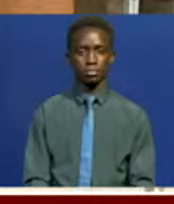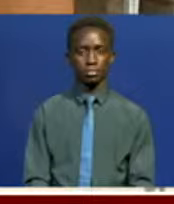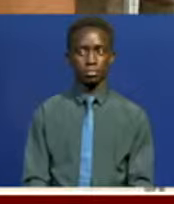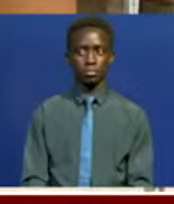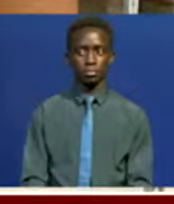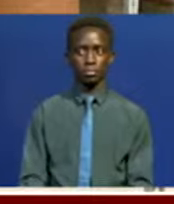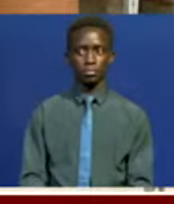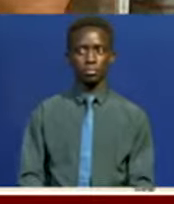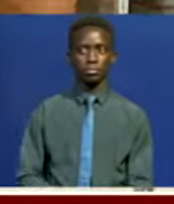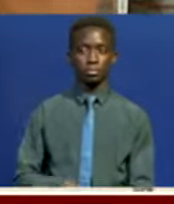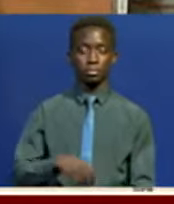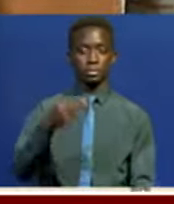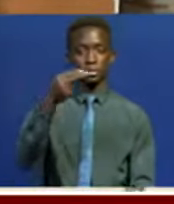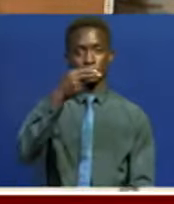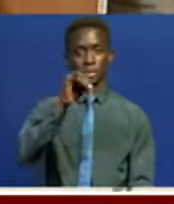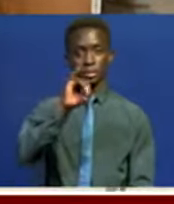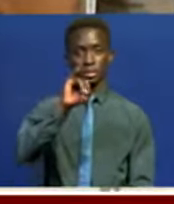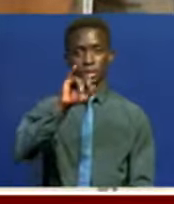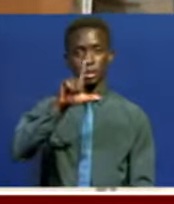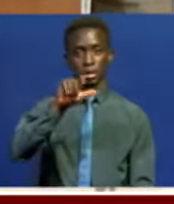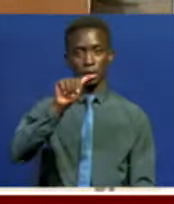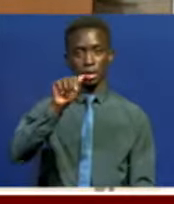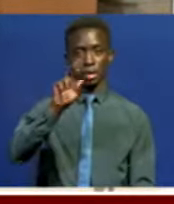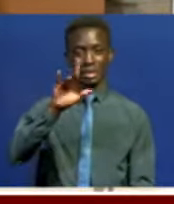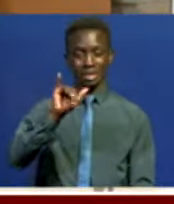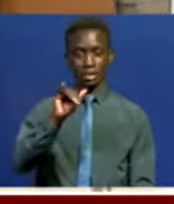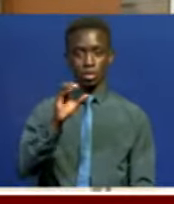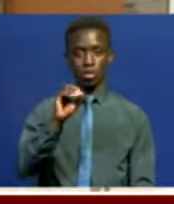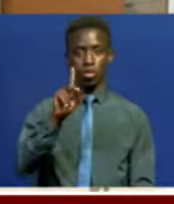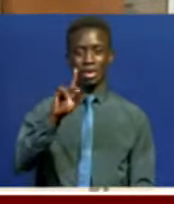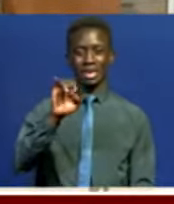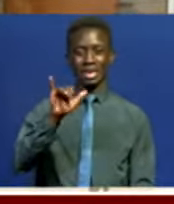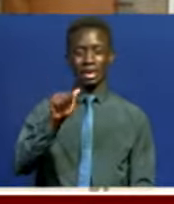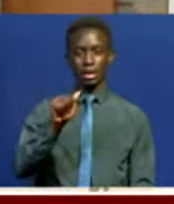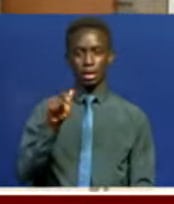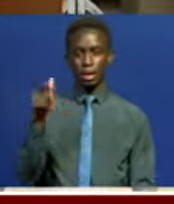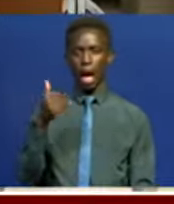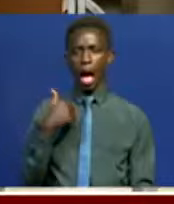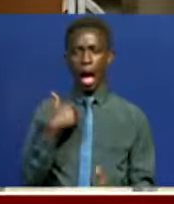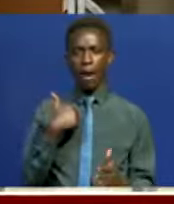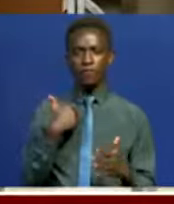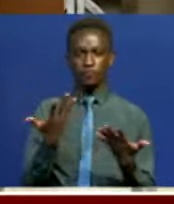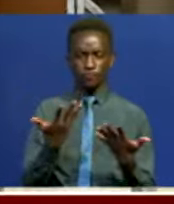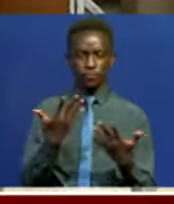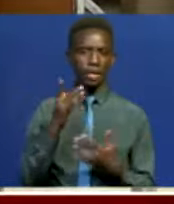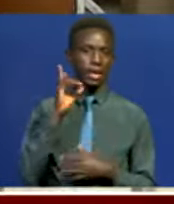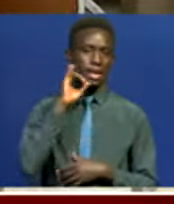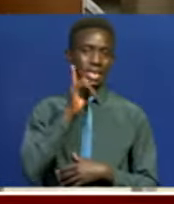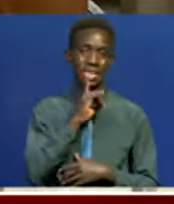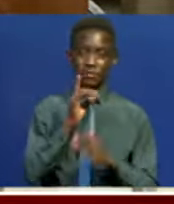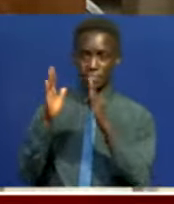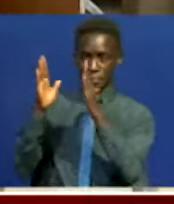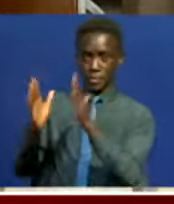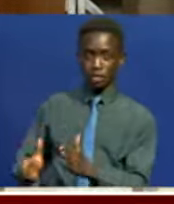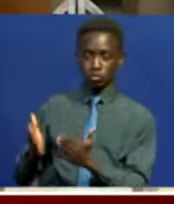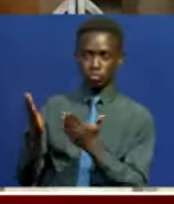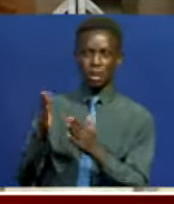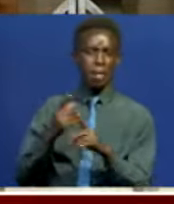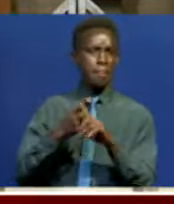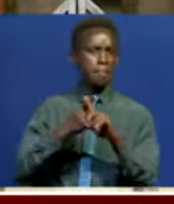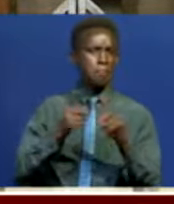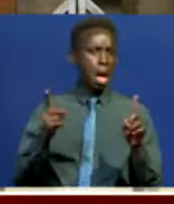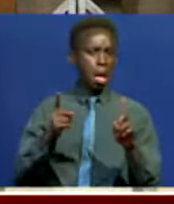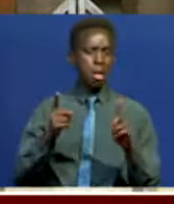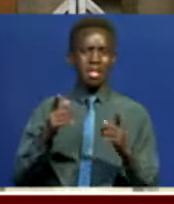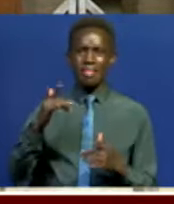Hillary Okeya kutoka kaunti ya Kakamega ana tatizo la kusikia, lakini changamoto hii haikumzuia kuendeleza mafunzo katika